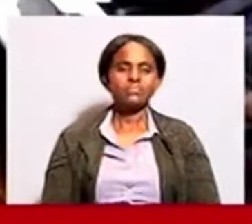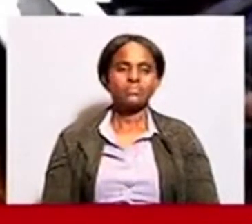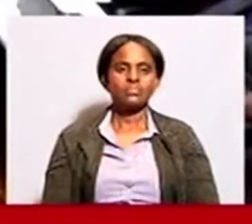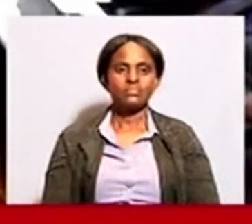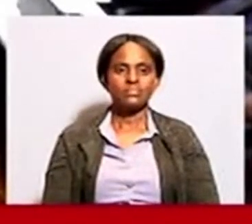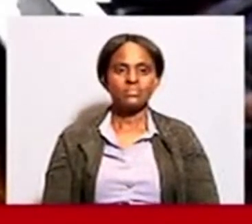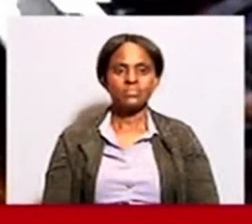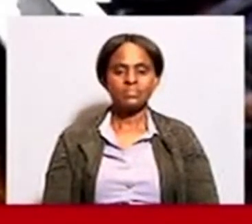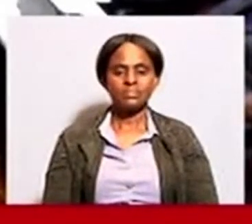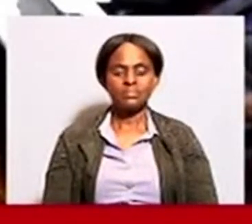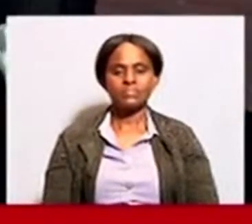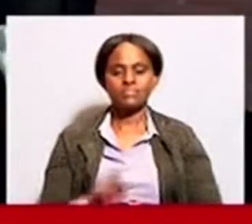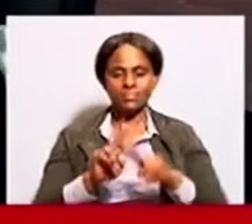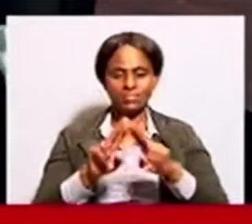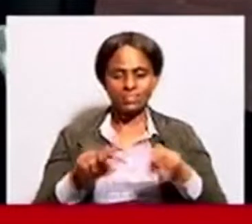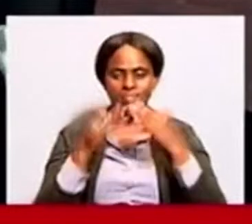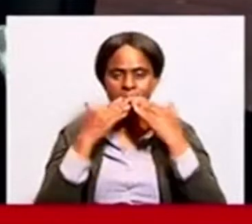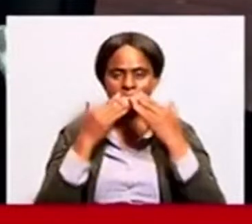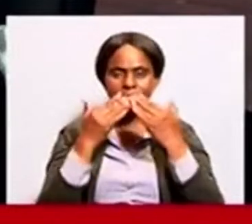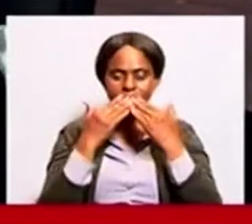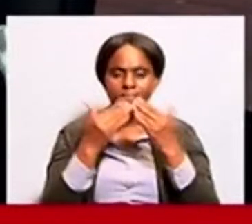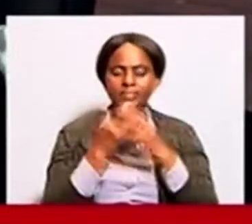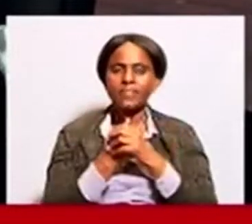Thank you, Chair.